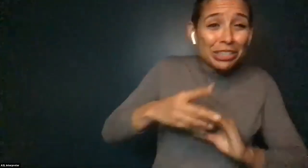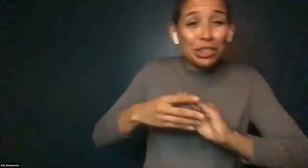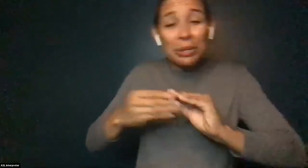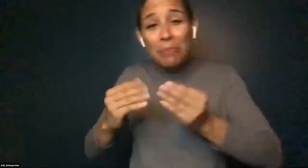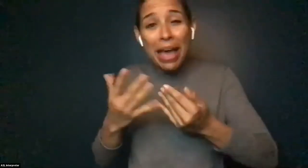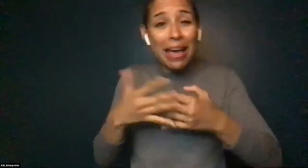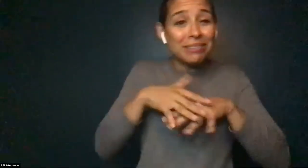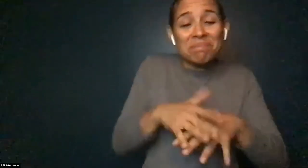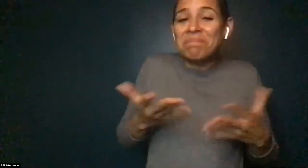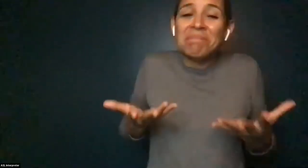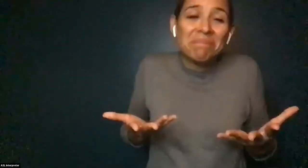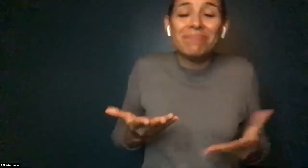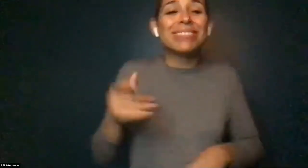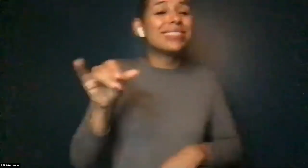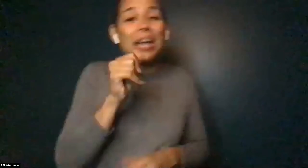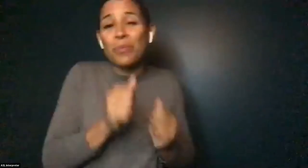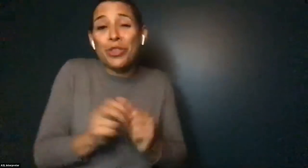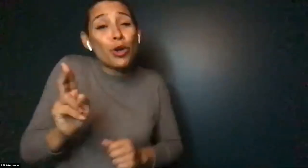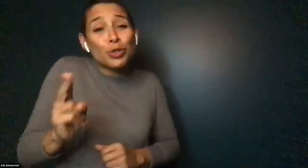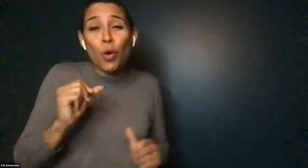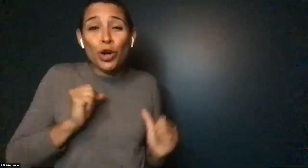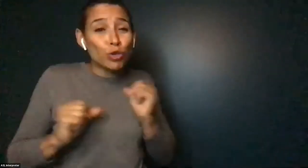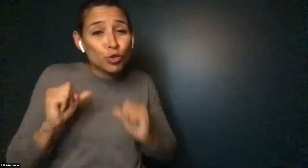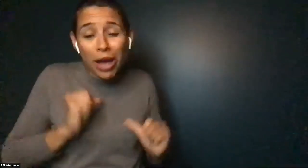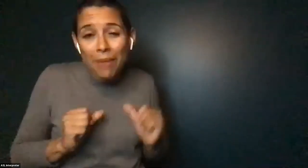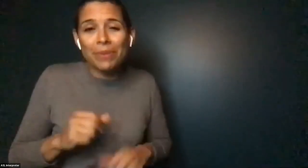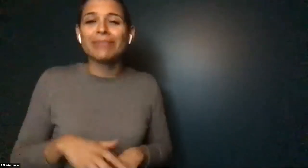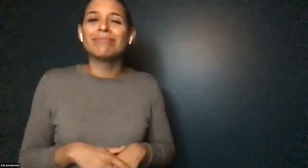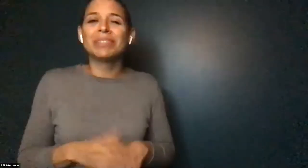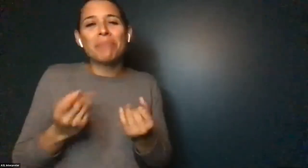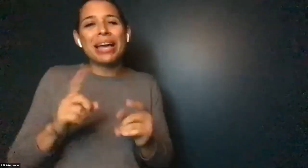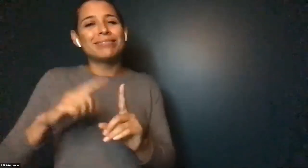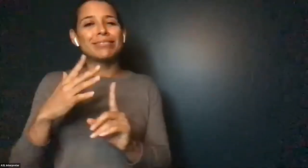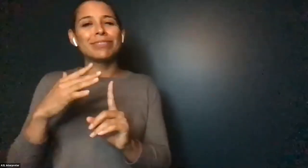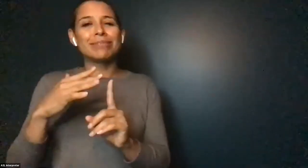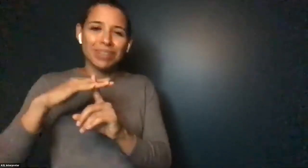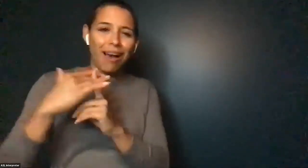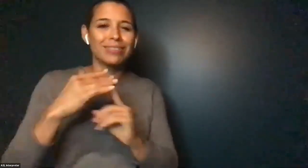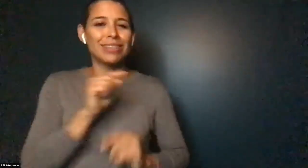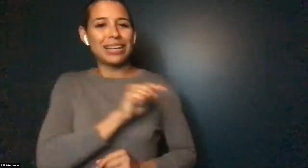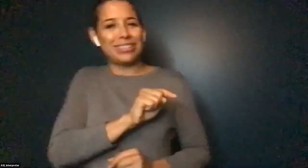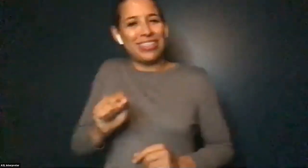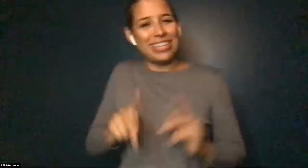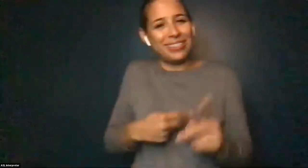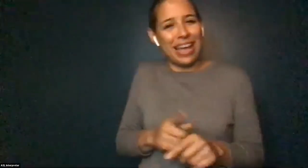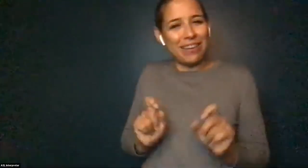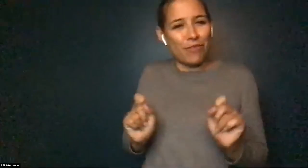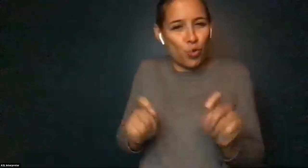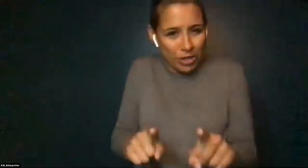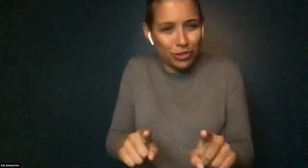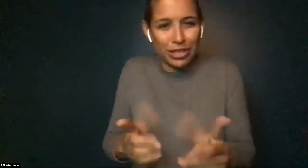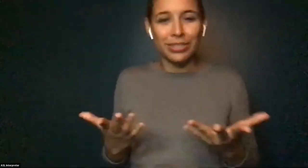drama. I mean, I think there are a lot of spaces where these kinds of larger questions get to have,